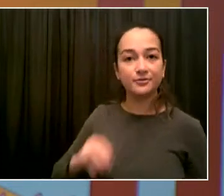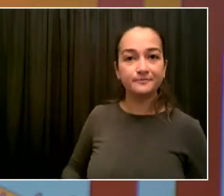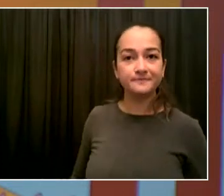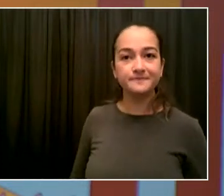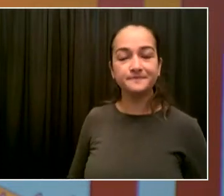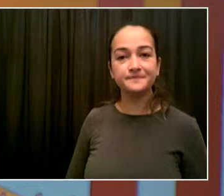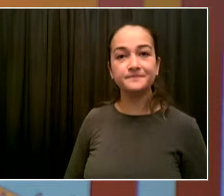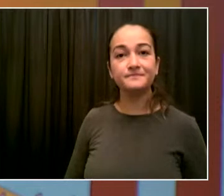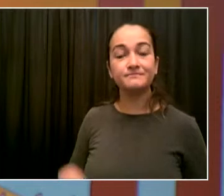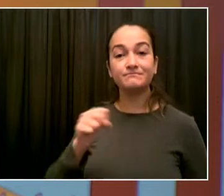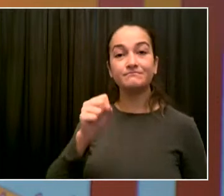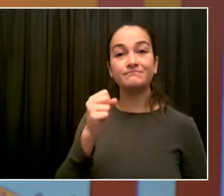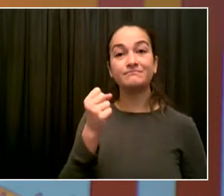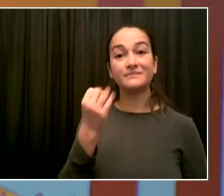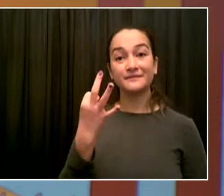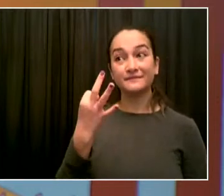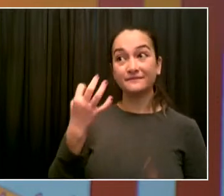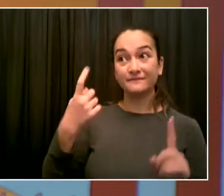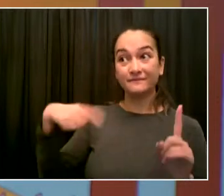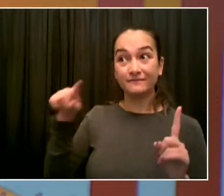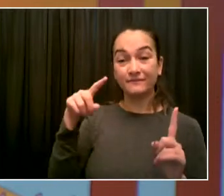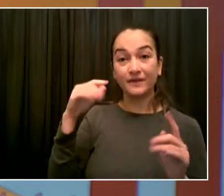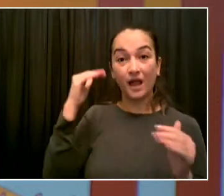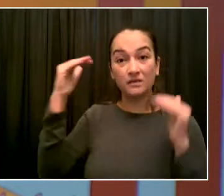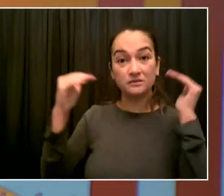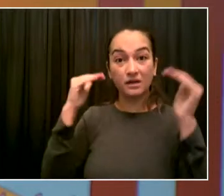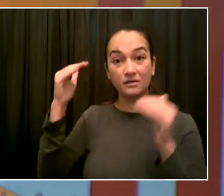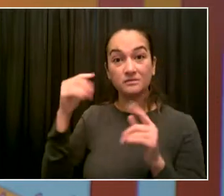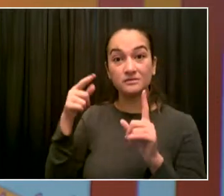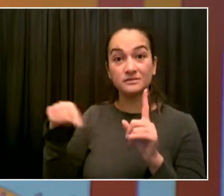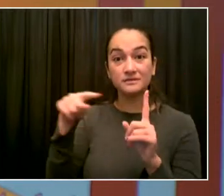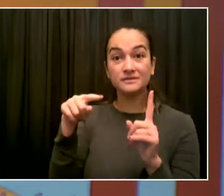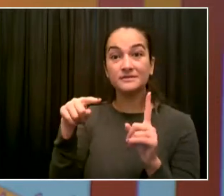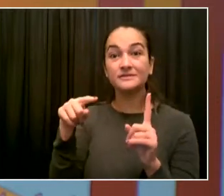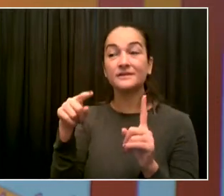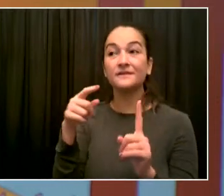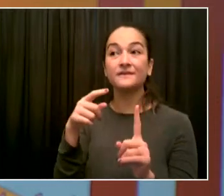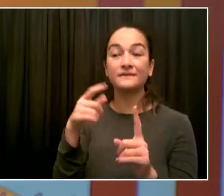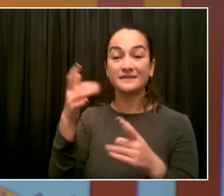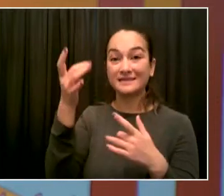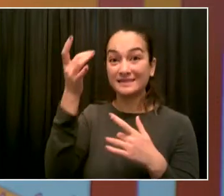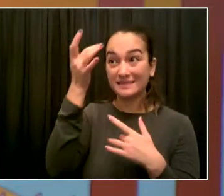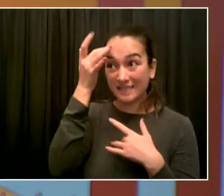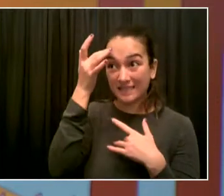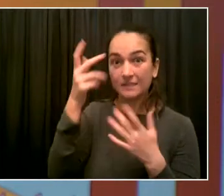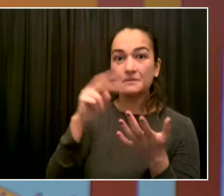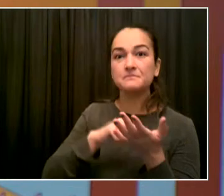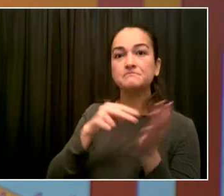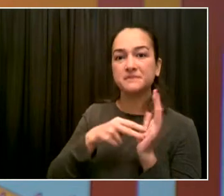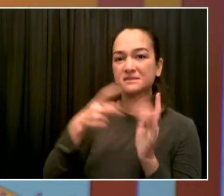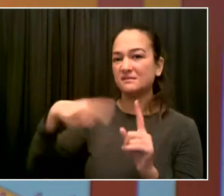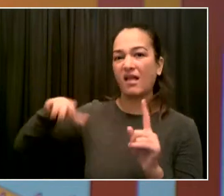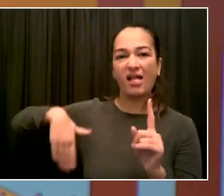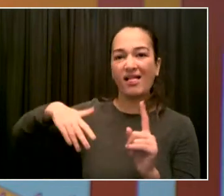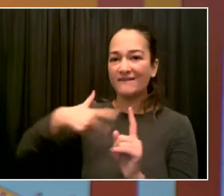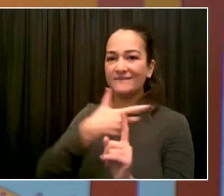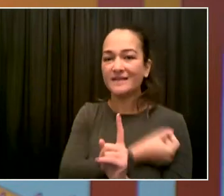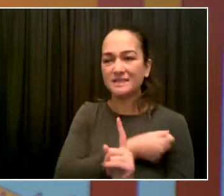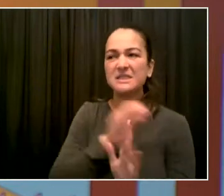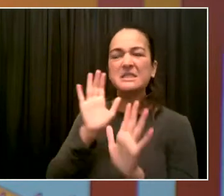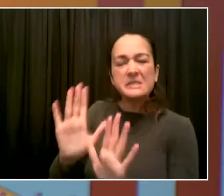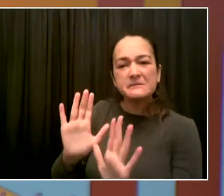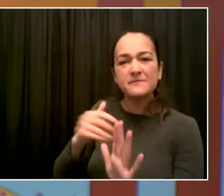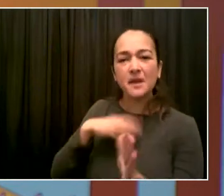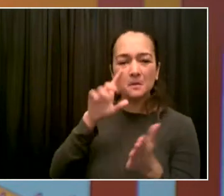But we'll get you the facts on this particular case. Go ahead, Marla. Okay, and just saying that